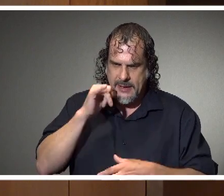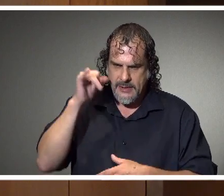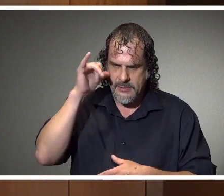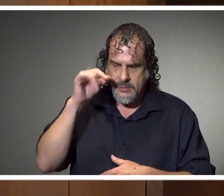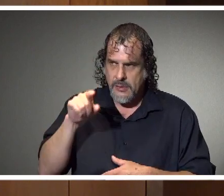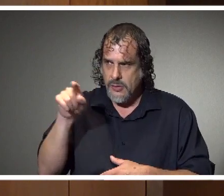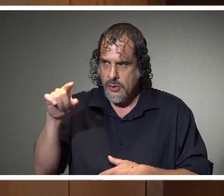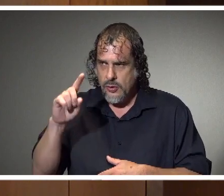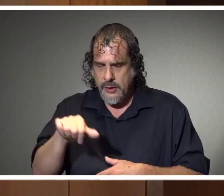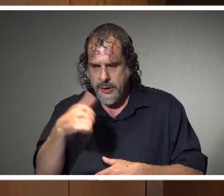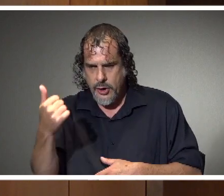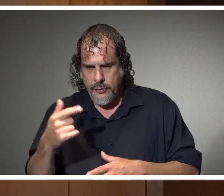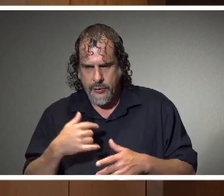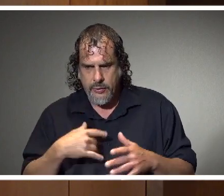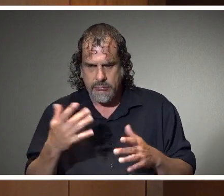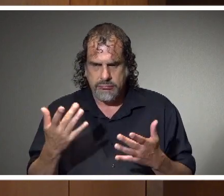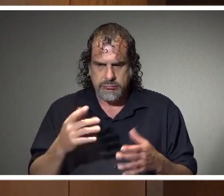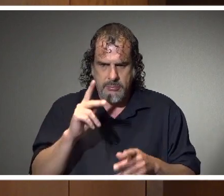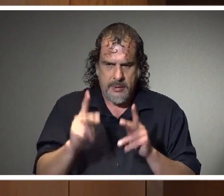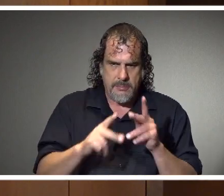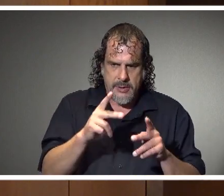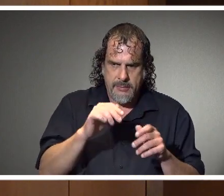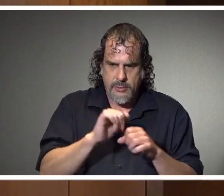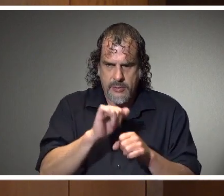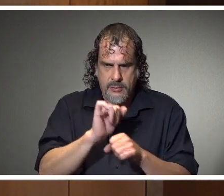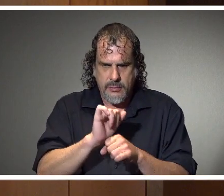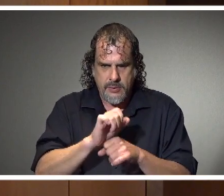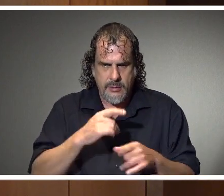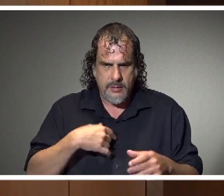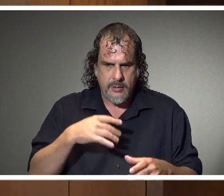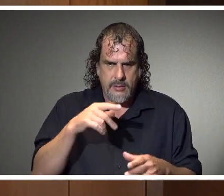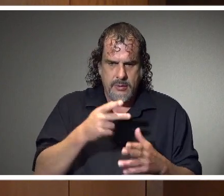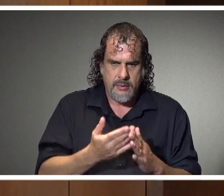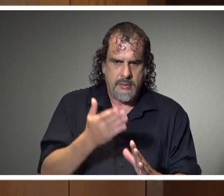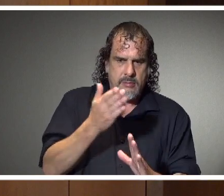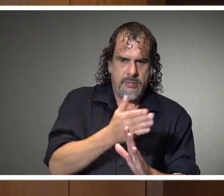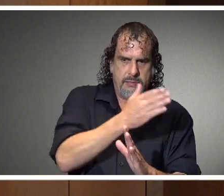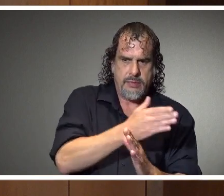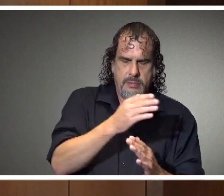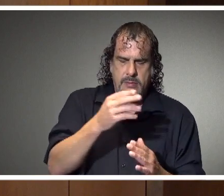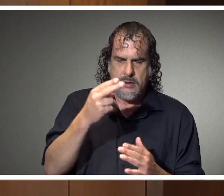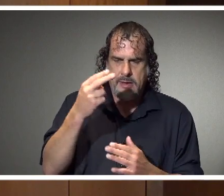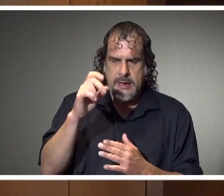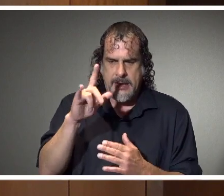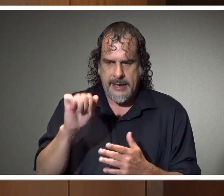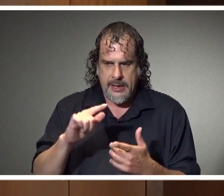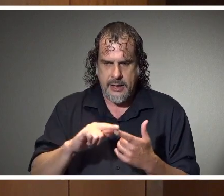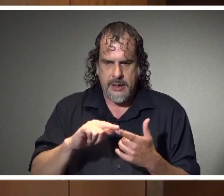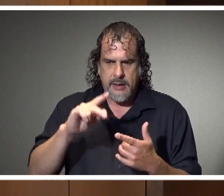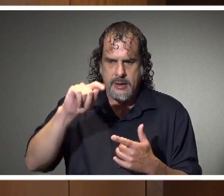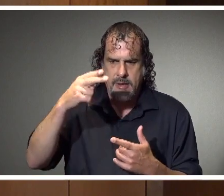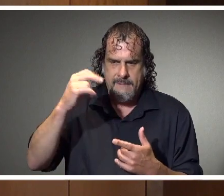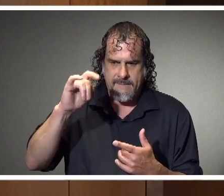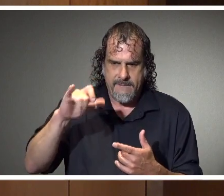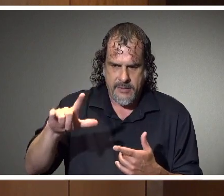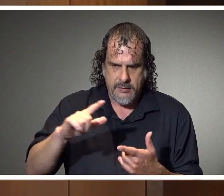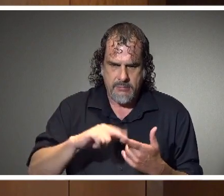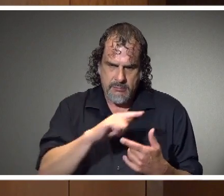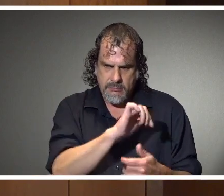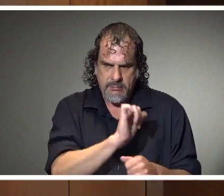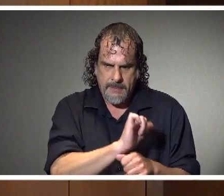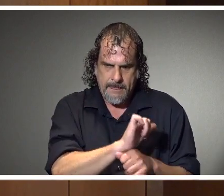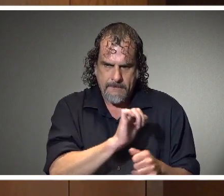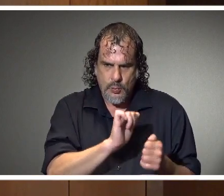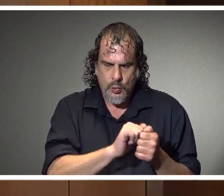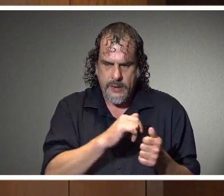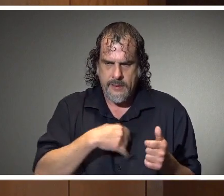government officials and the governors, the previous two governors, Haley Barbour and Phil Bryant, had worked with